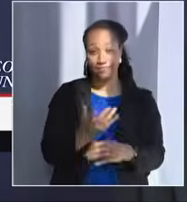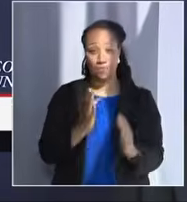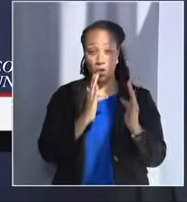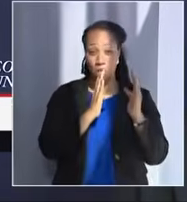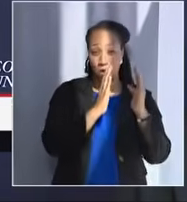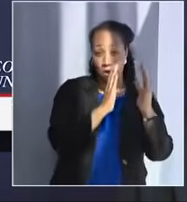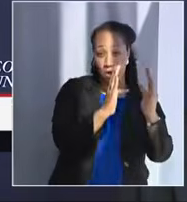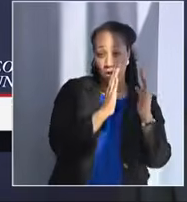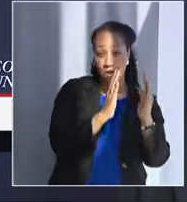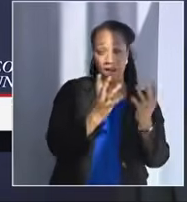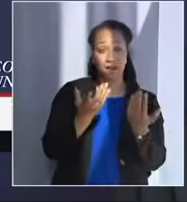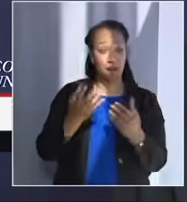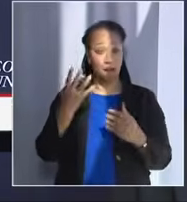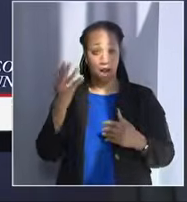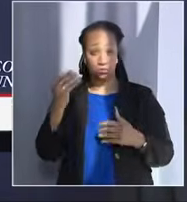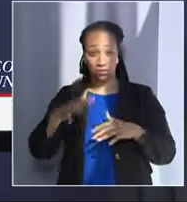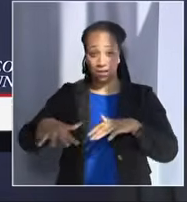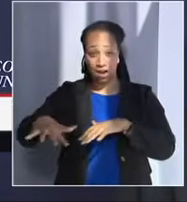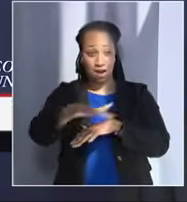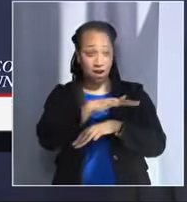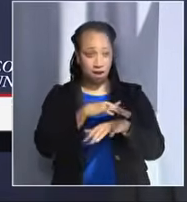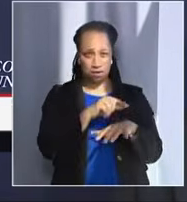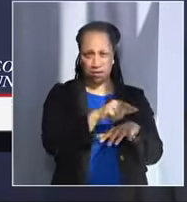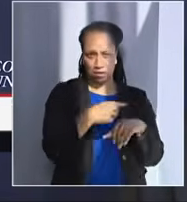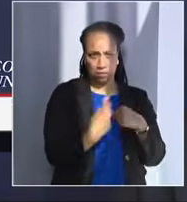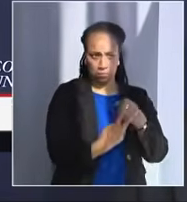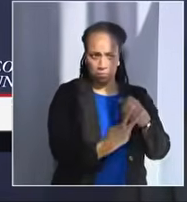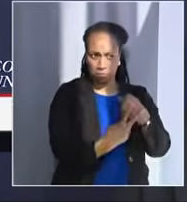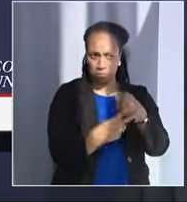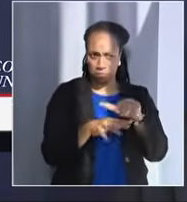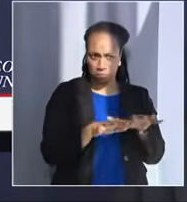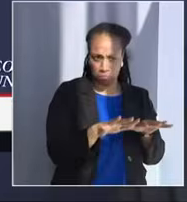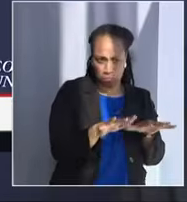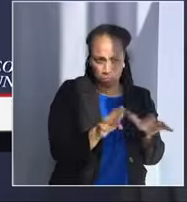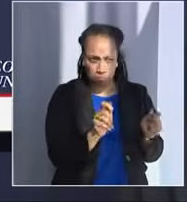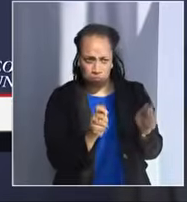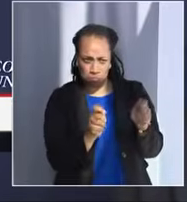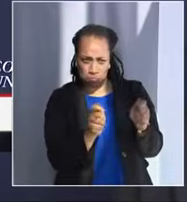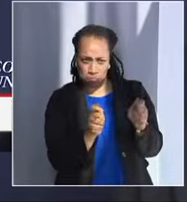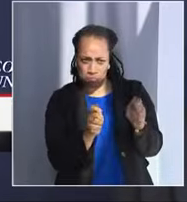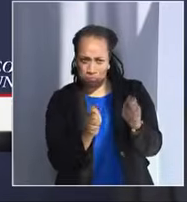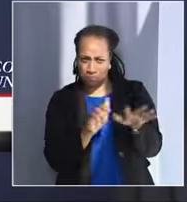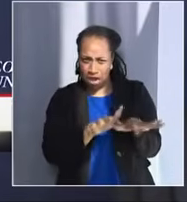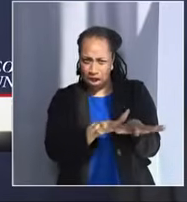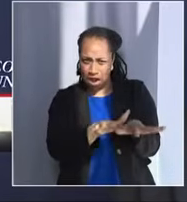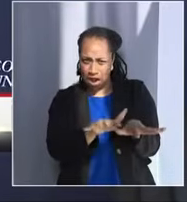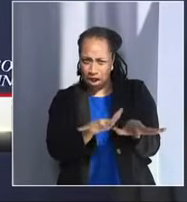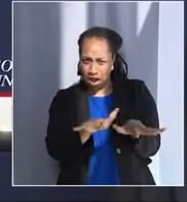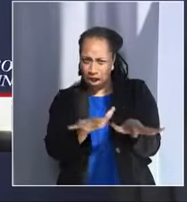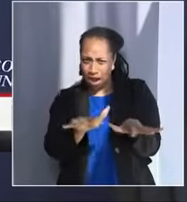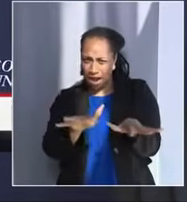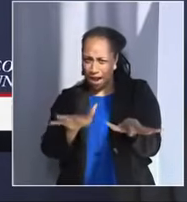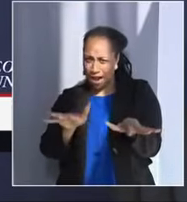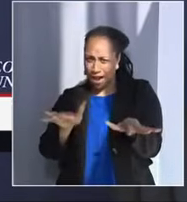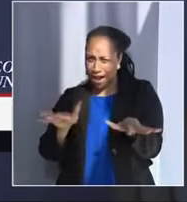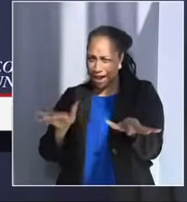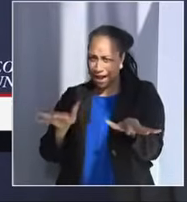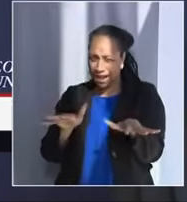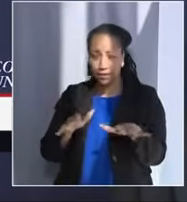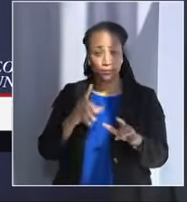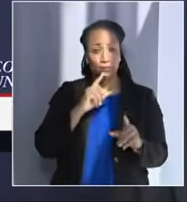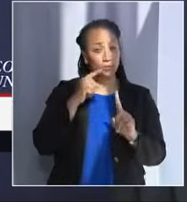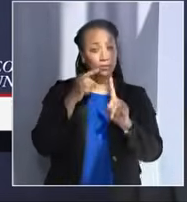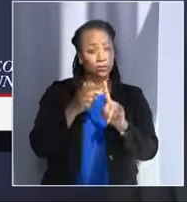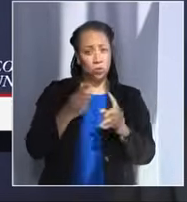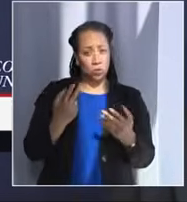believe this is a wonderful example of adaptive reuse, and are proud of the impact this decision's had on our university, on this great city, and our